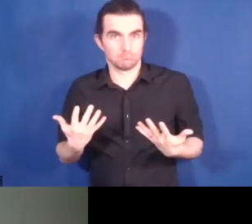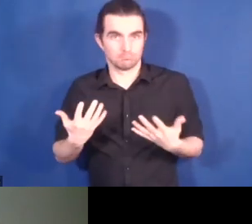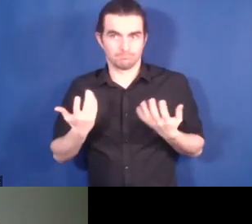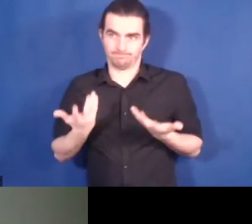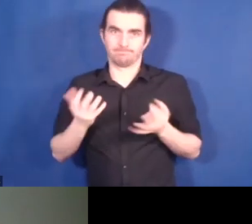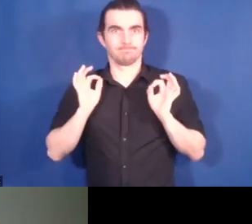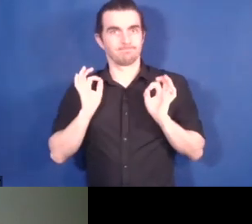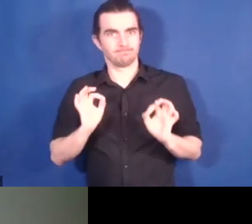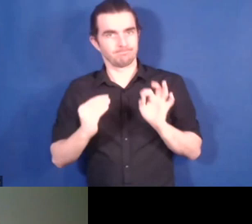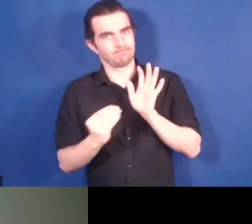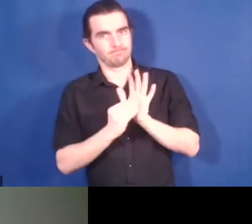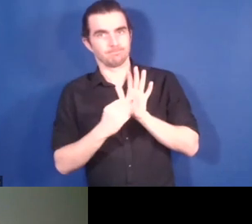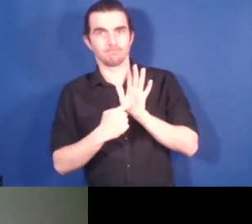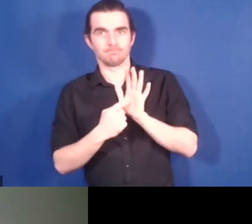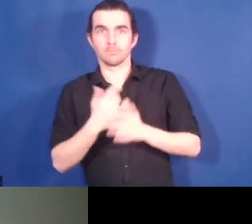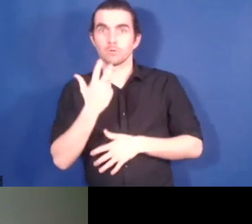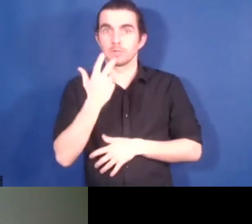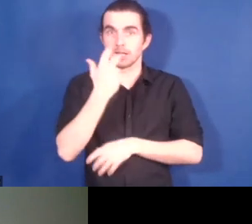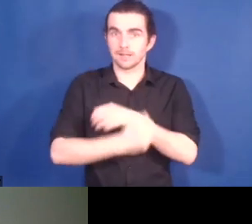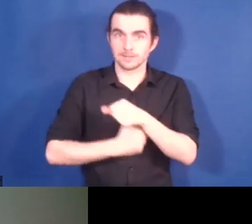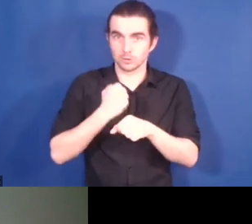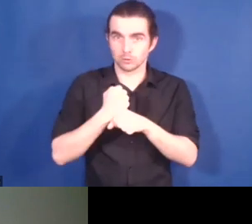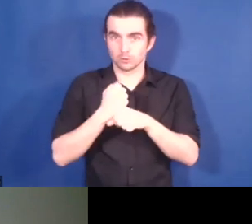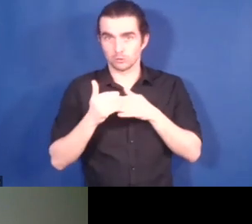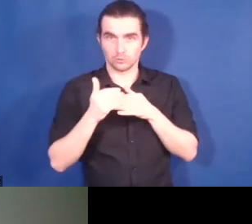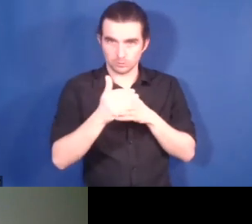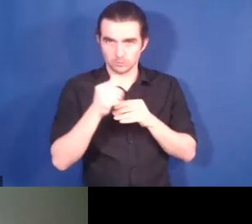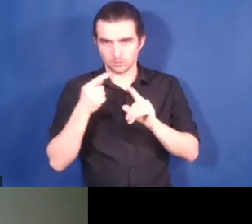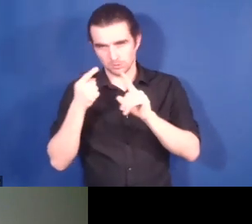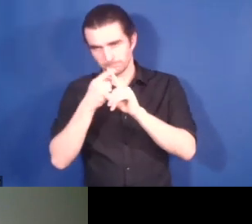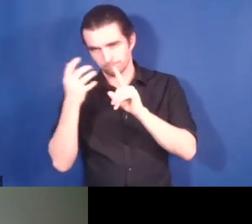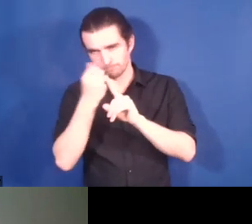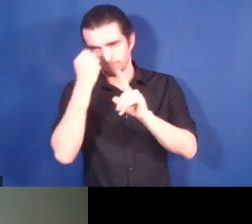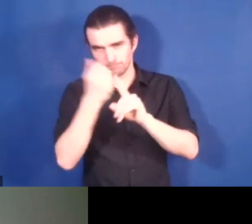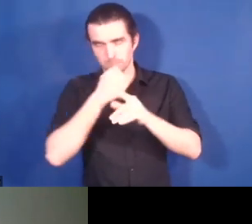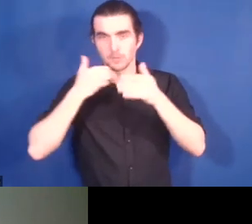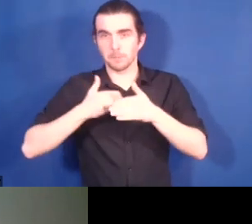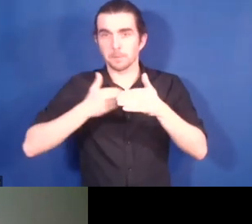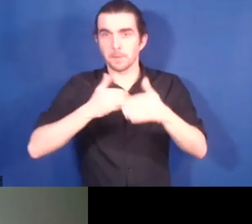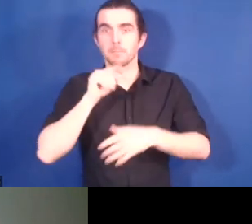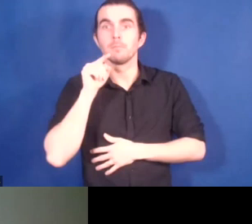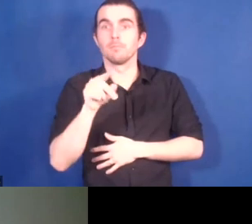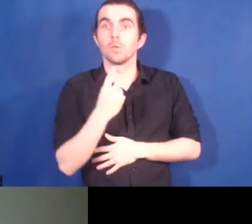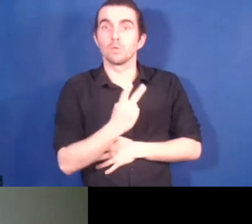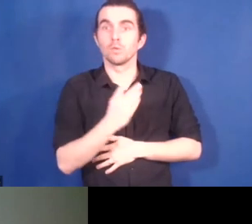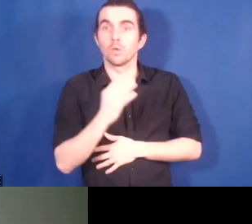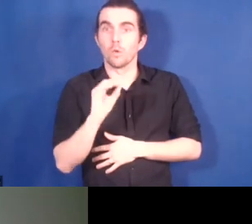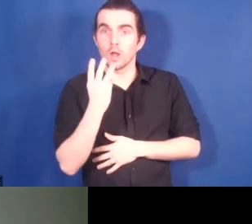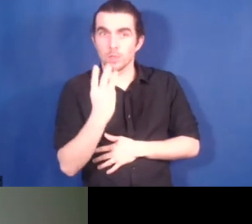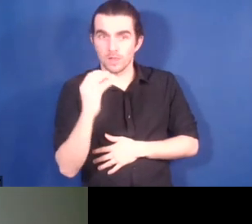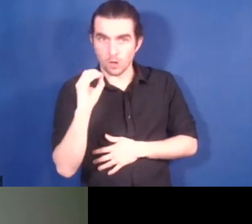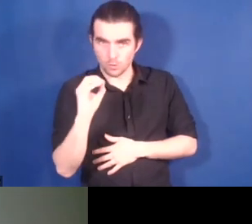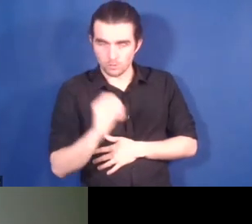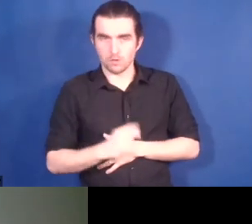and complementary pathways. This is a key vehicle for that whole of society approach we were talking about